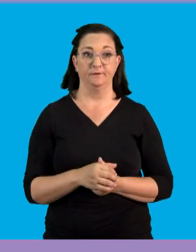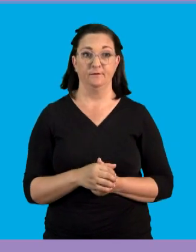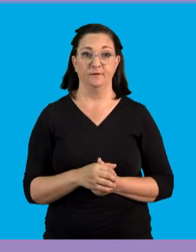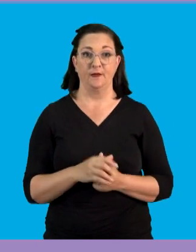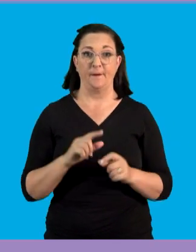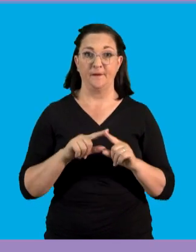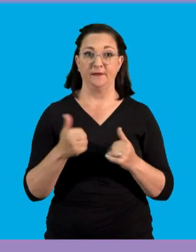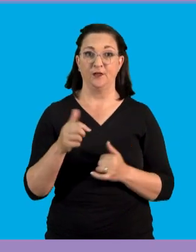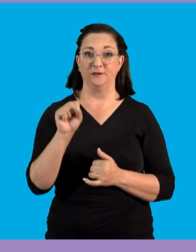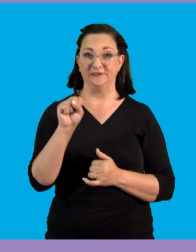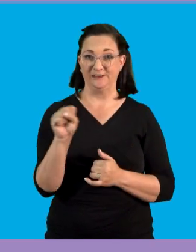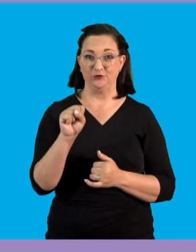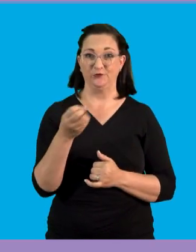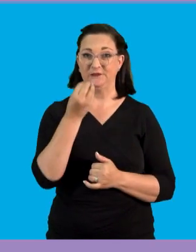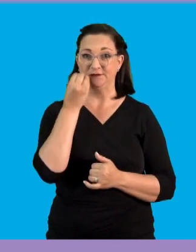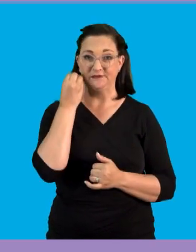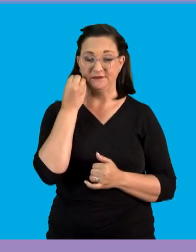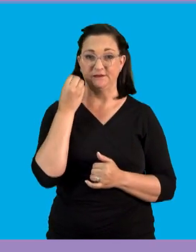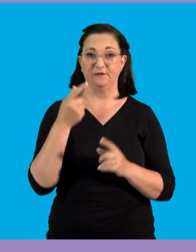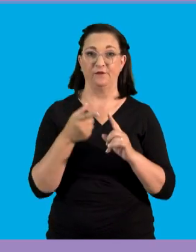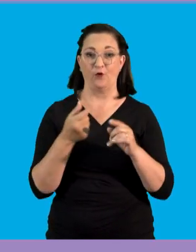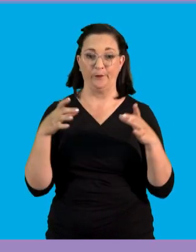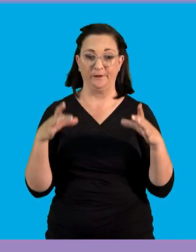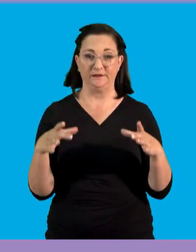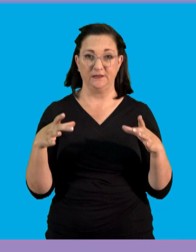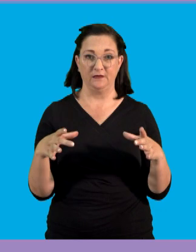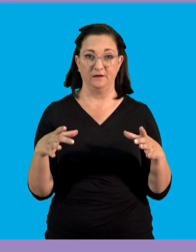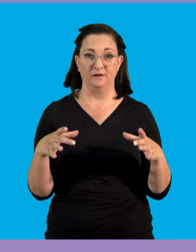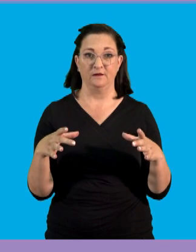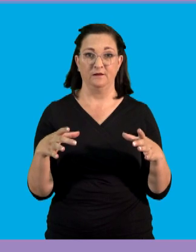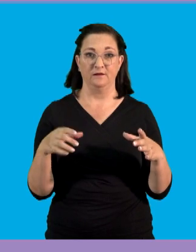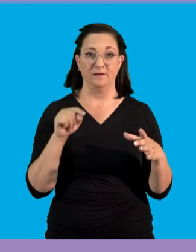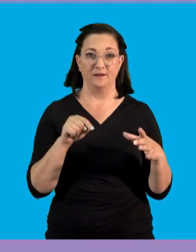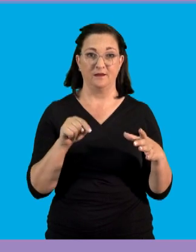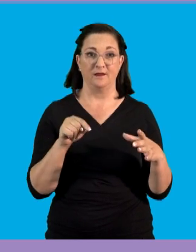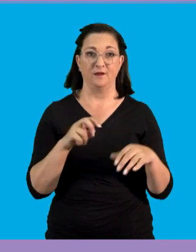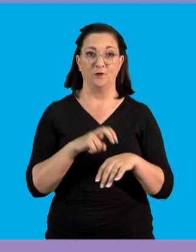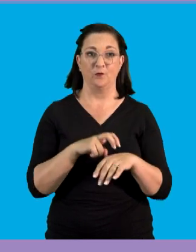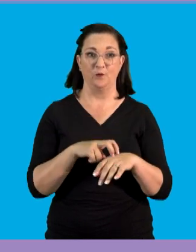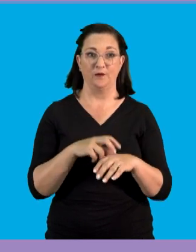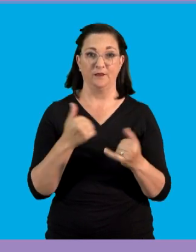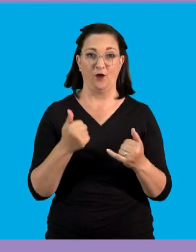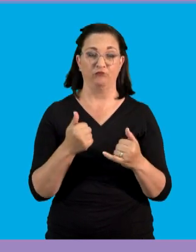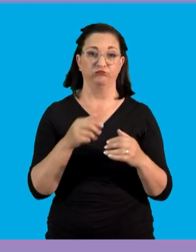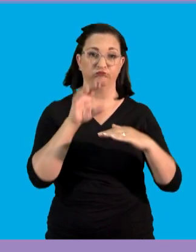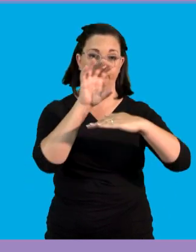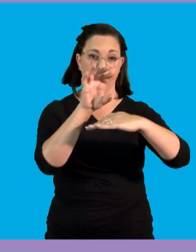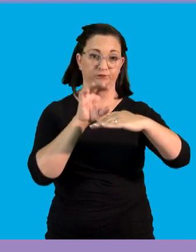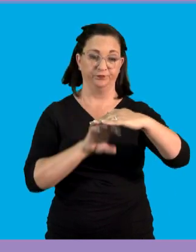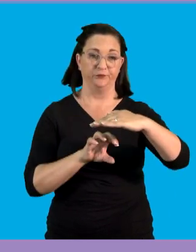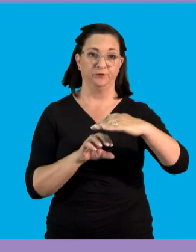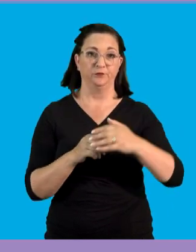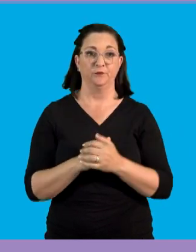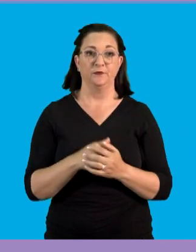Sergio has eaten part of the pizza. We need to represent that into an equation.